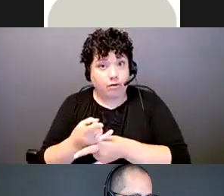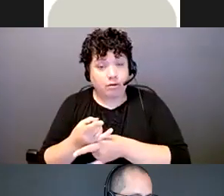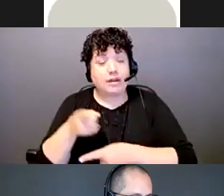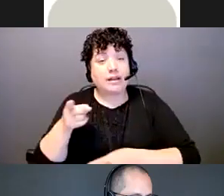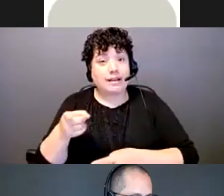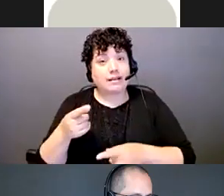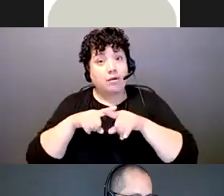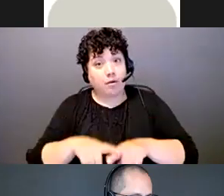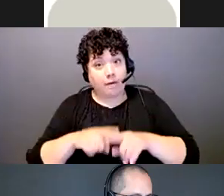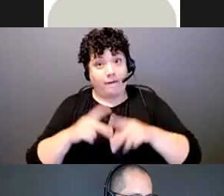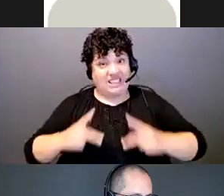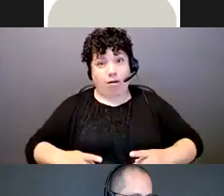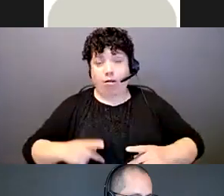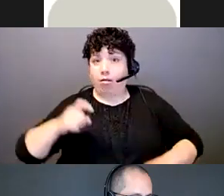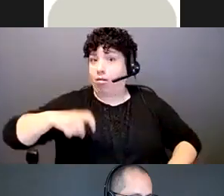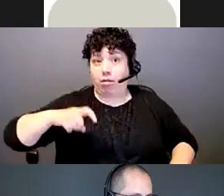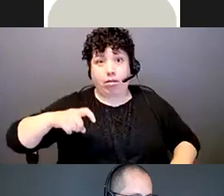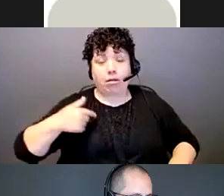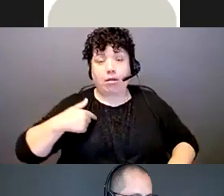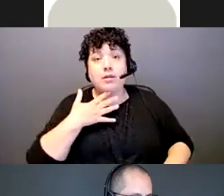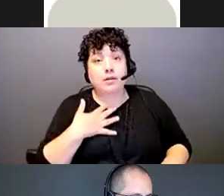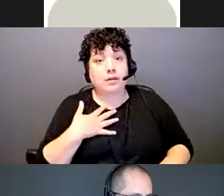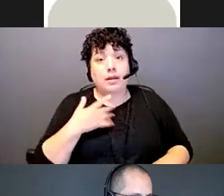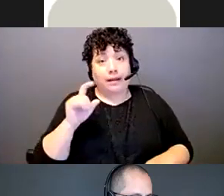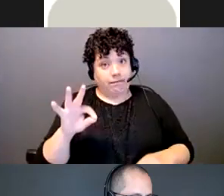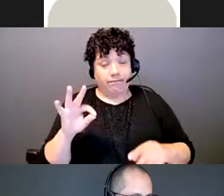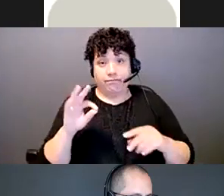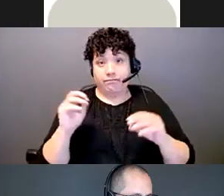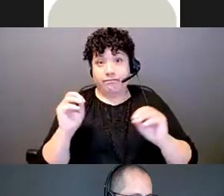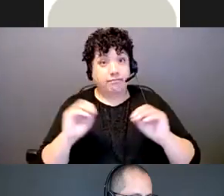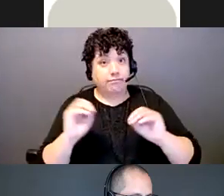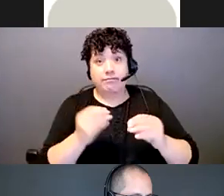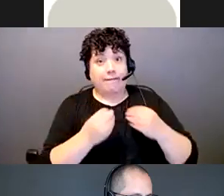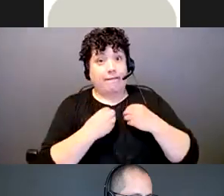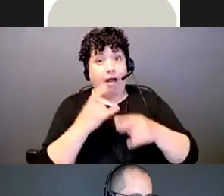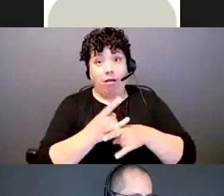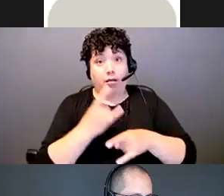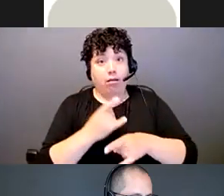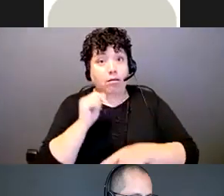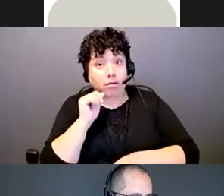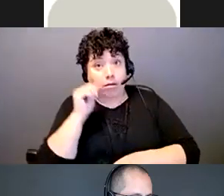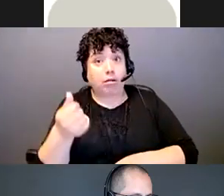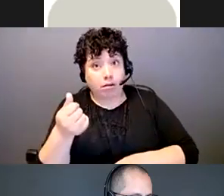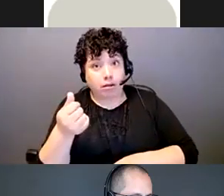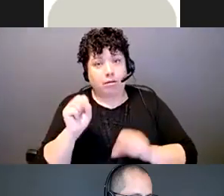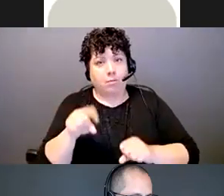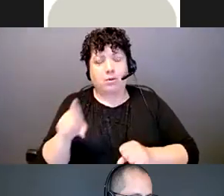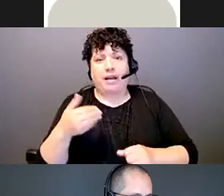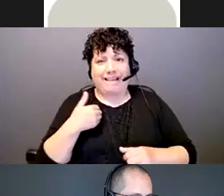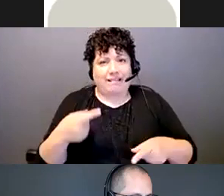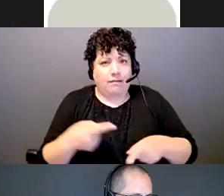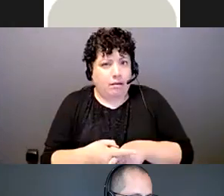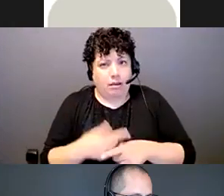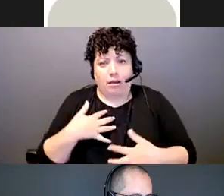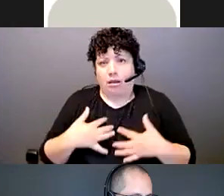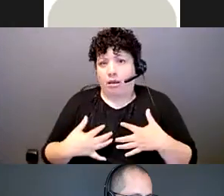don't have their alcohol the next day, they may end up in severe withdrawal. And there can be serious complications